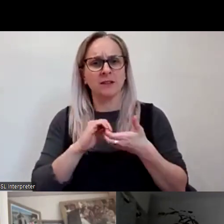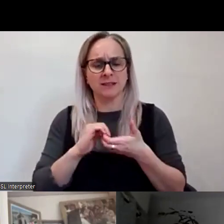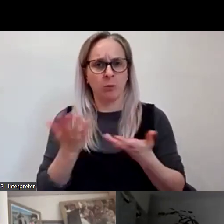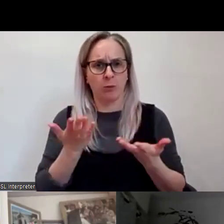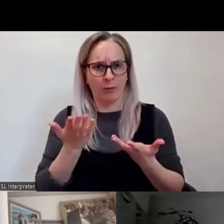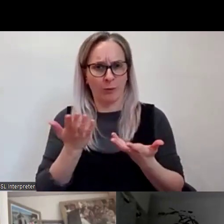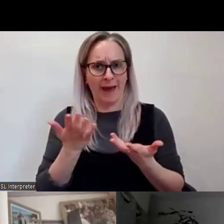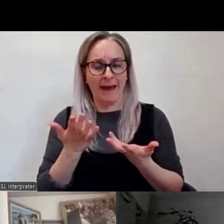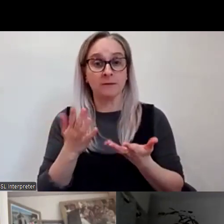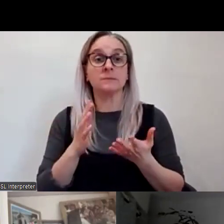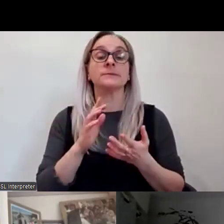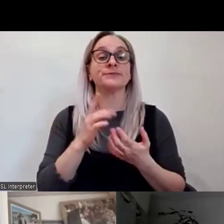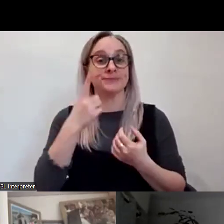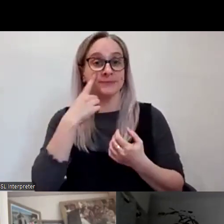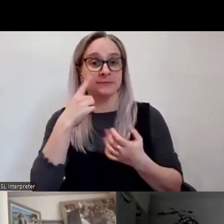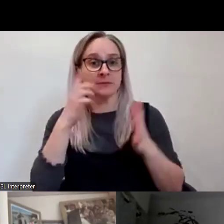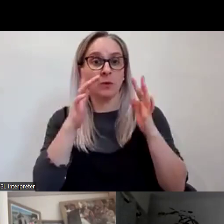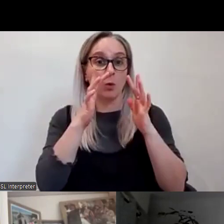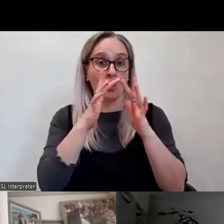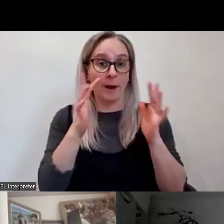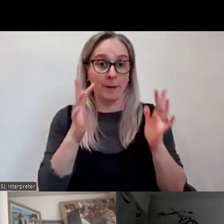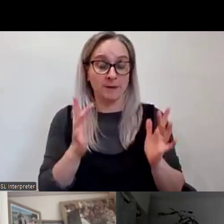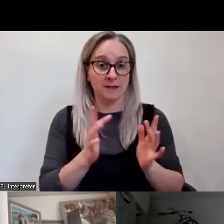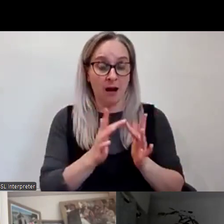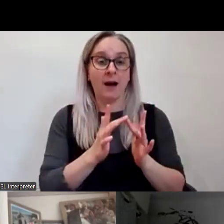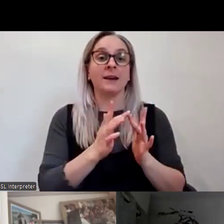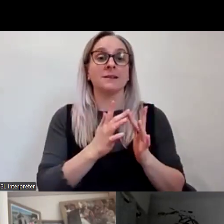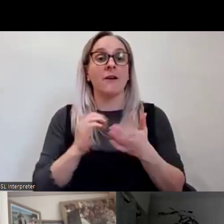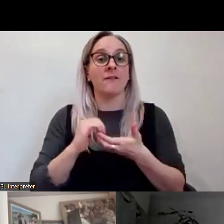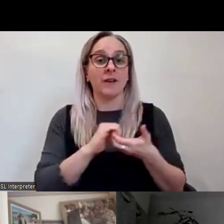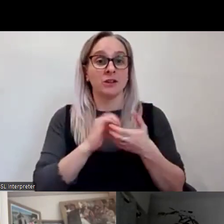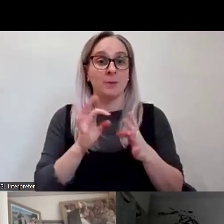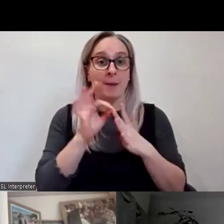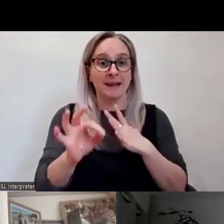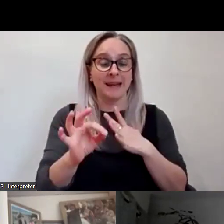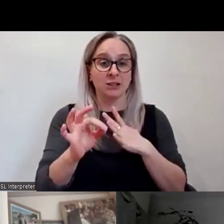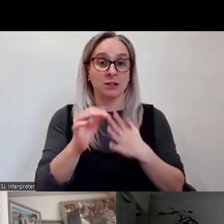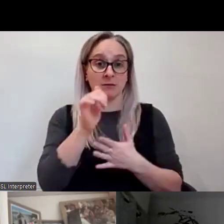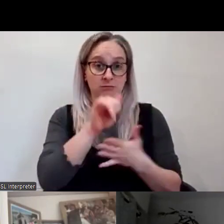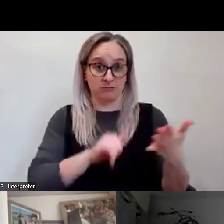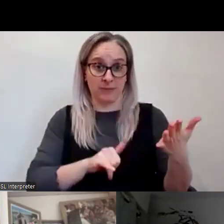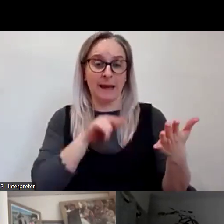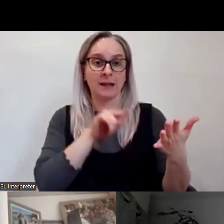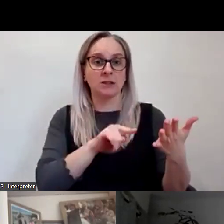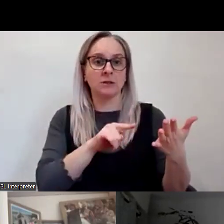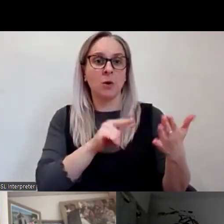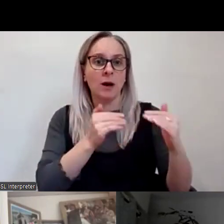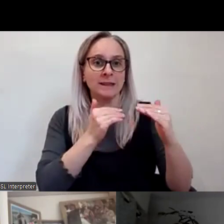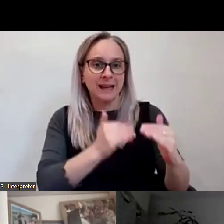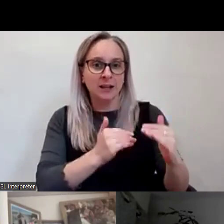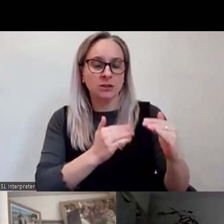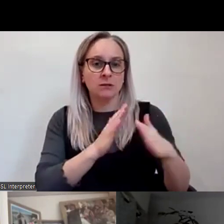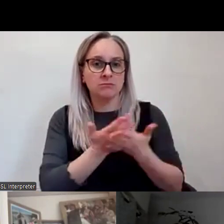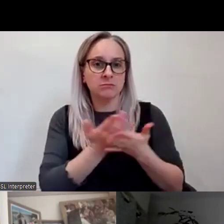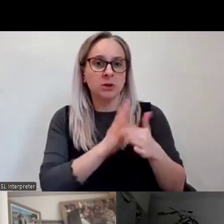They are all listed on our fellowships applications page. There is a section that talks about funded fellowships, and that